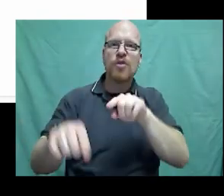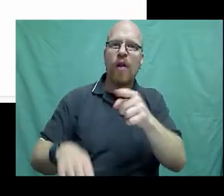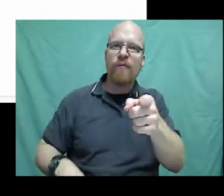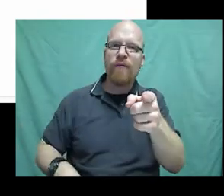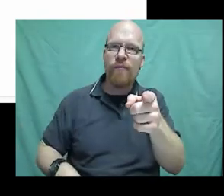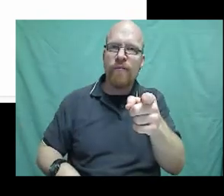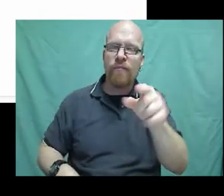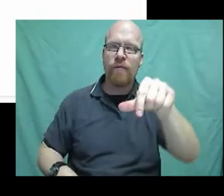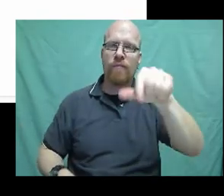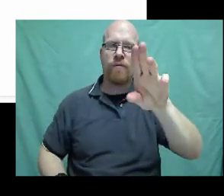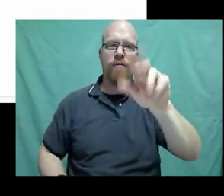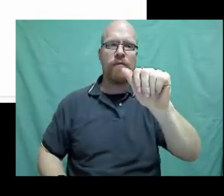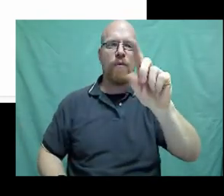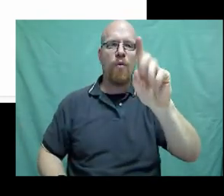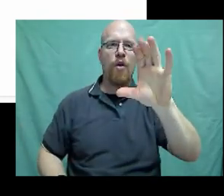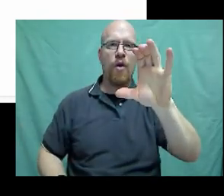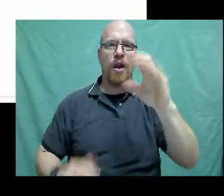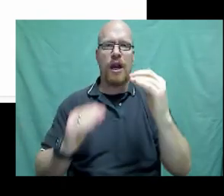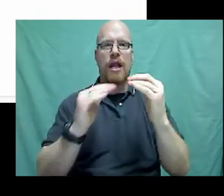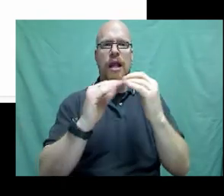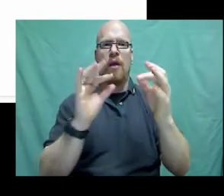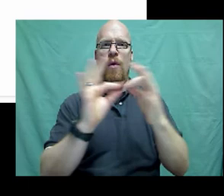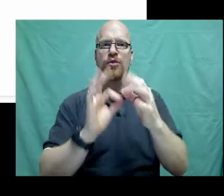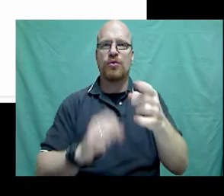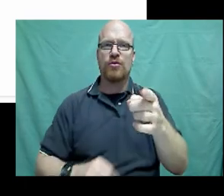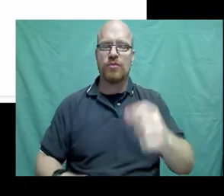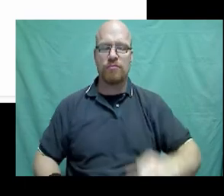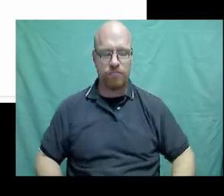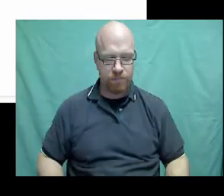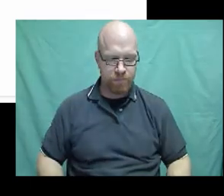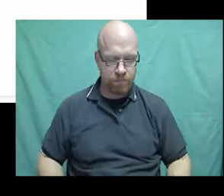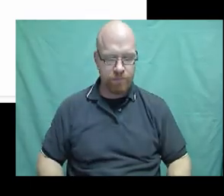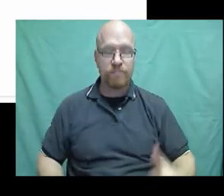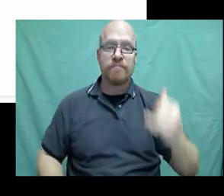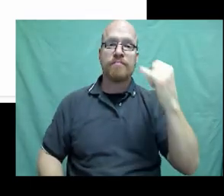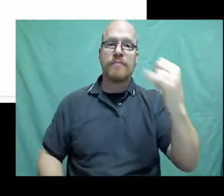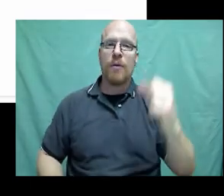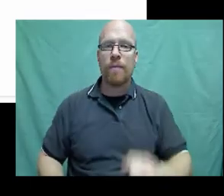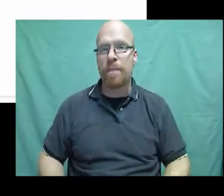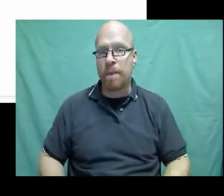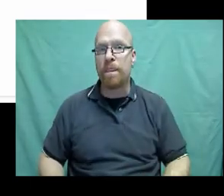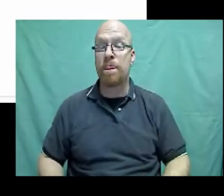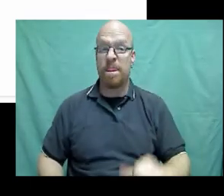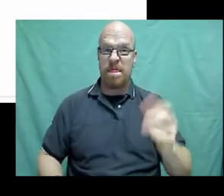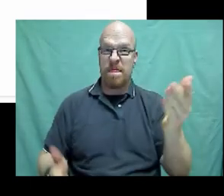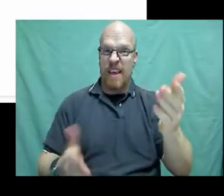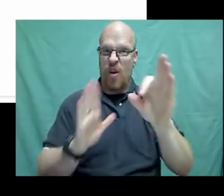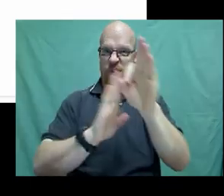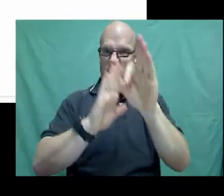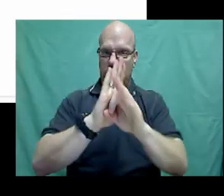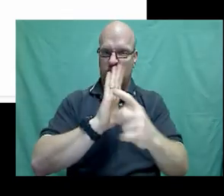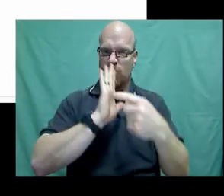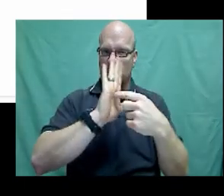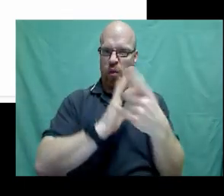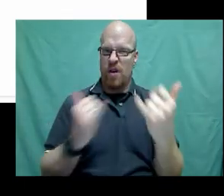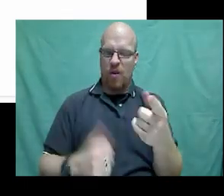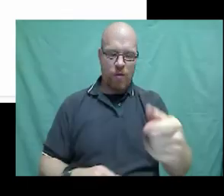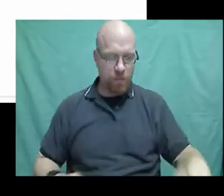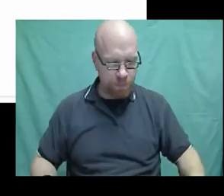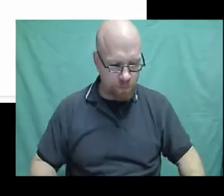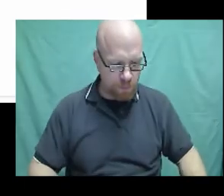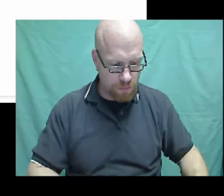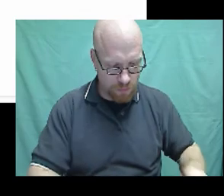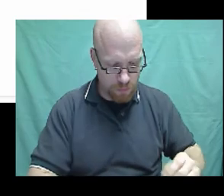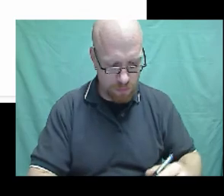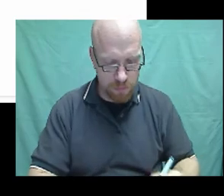formula. It's a fourth way, the quadratic formula of solving quadratic equations. Now, in